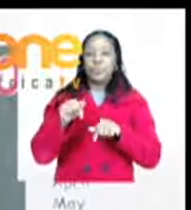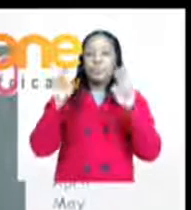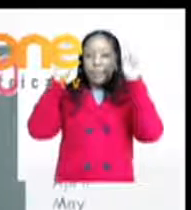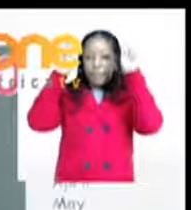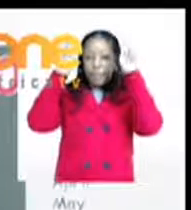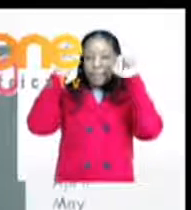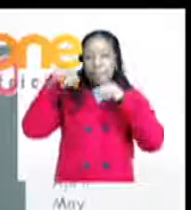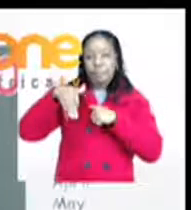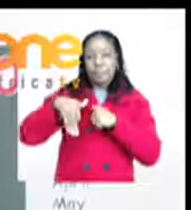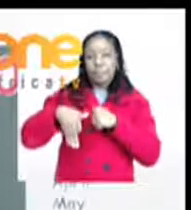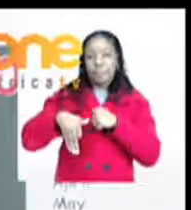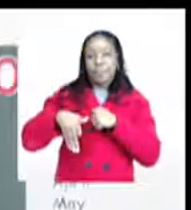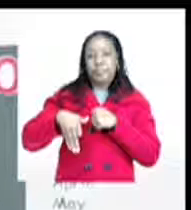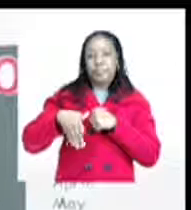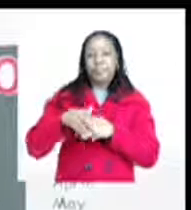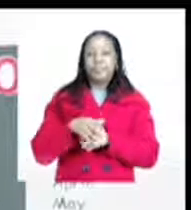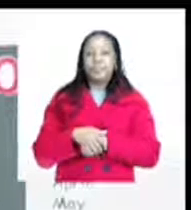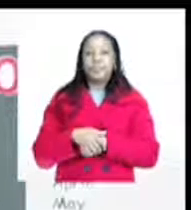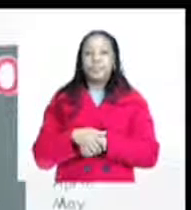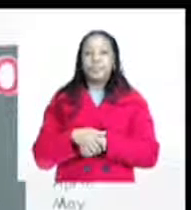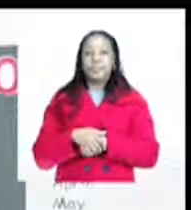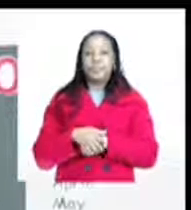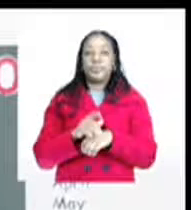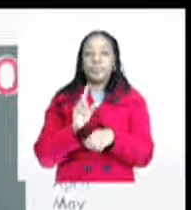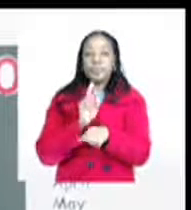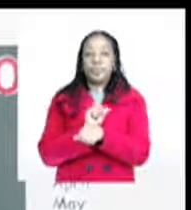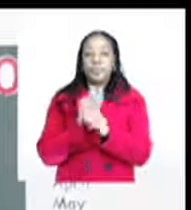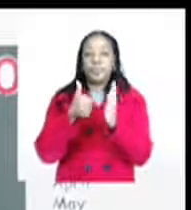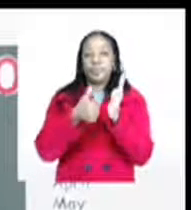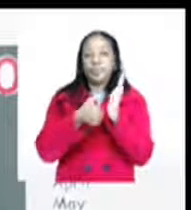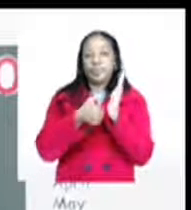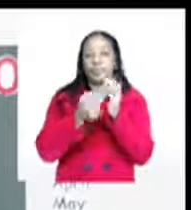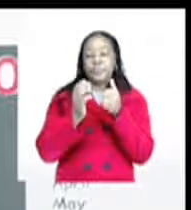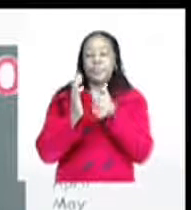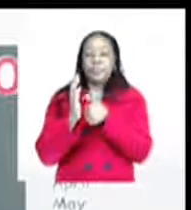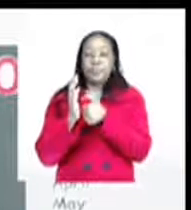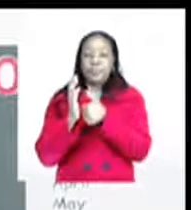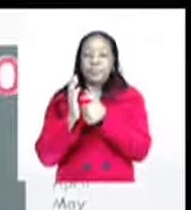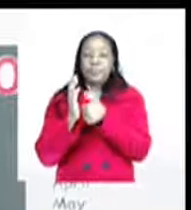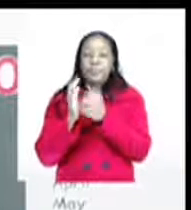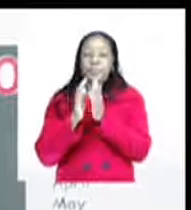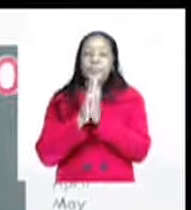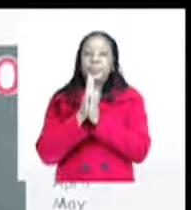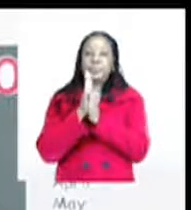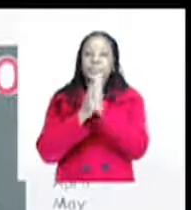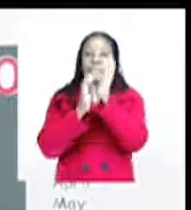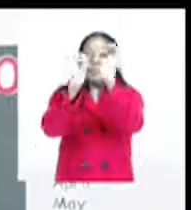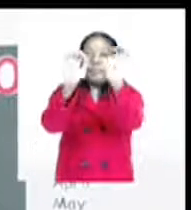Namibia. Now let's sanitize our hands.